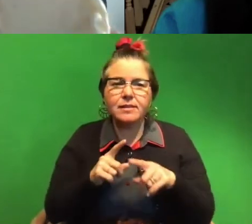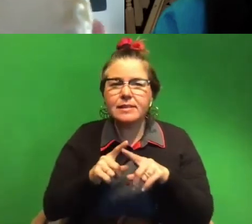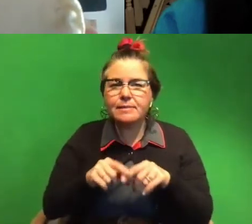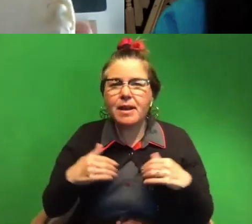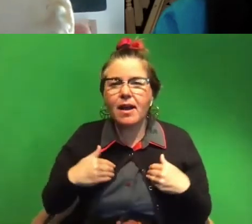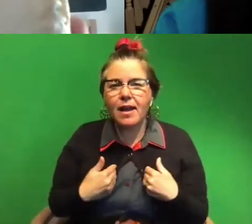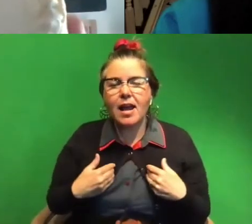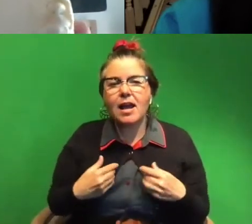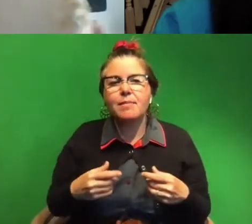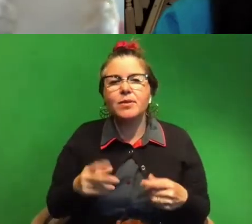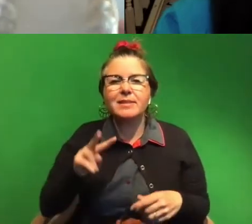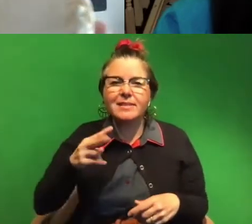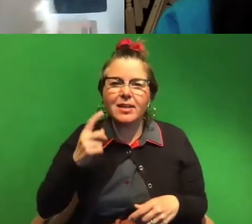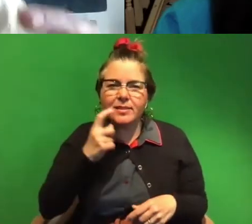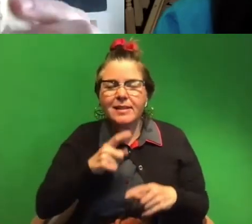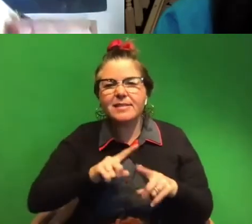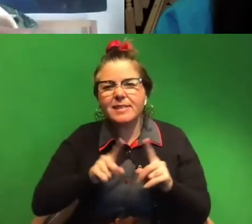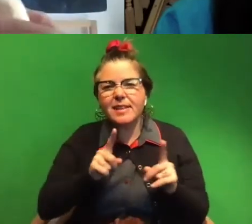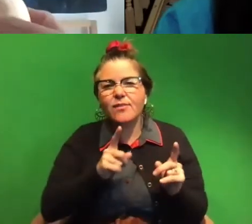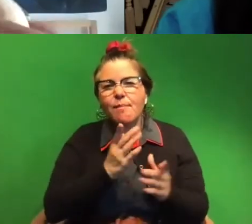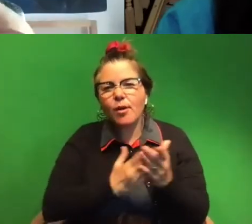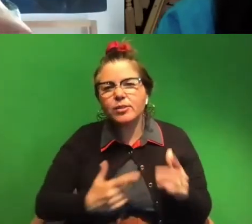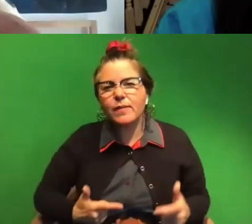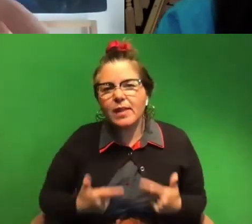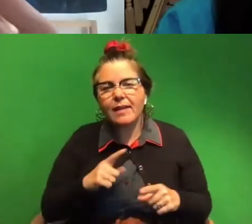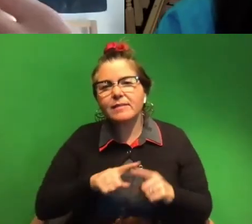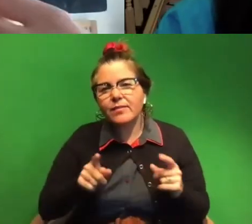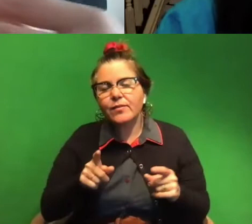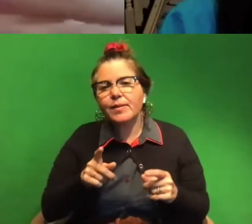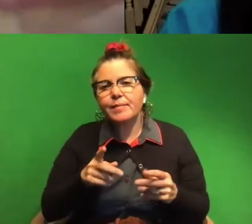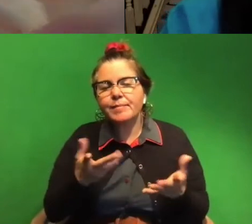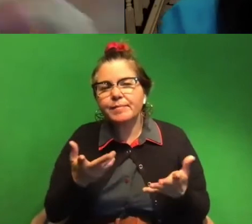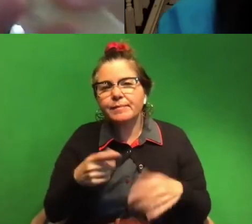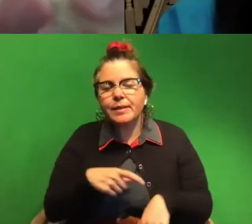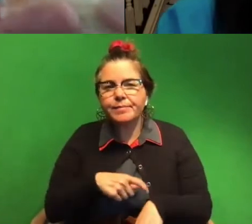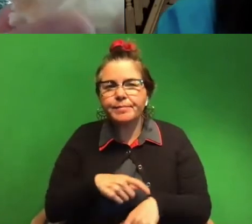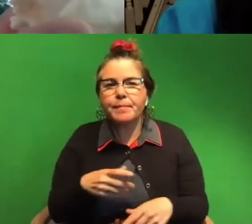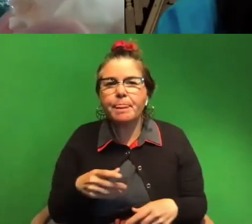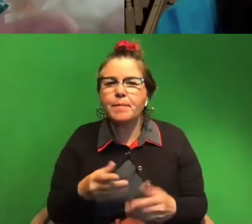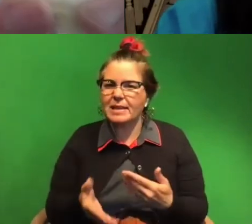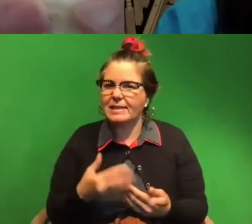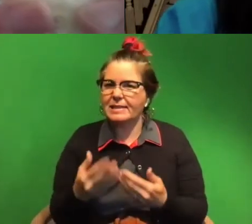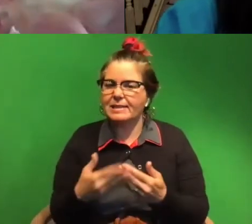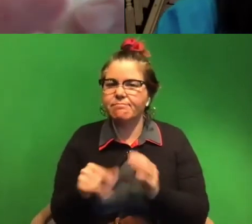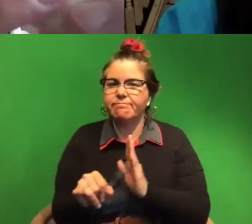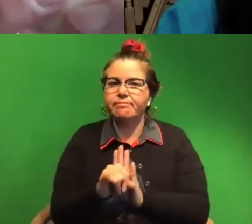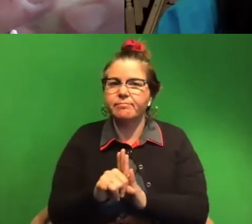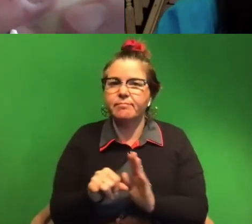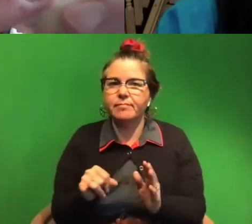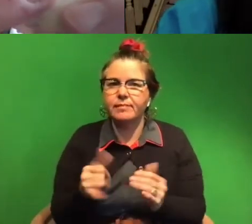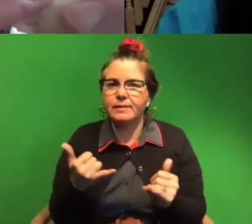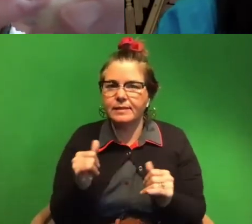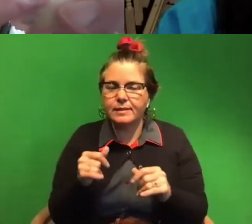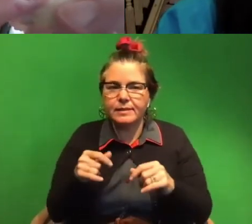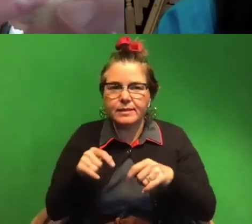get your secondary teeth in different stages, different locations, but it's really easy to see that